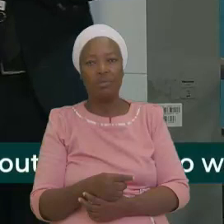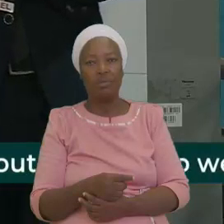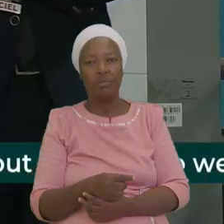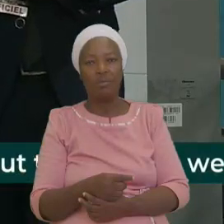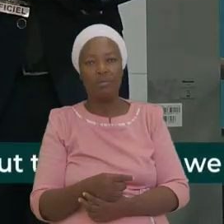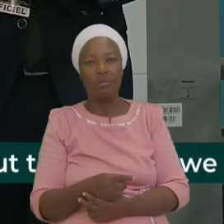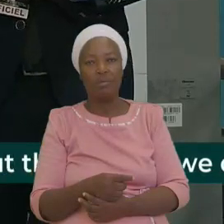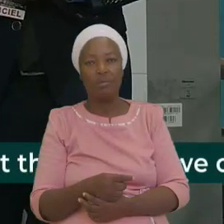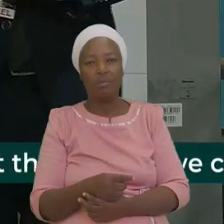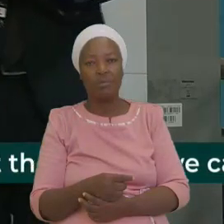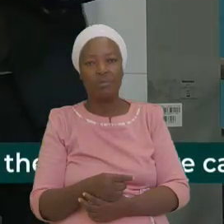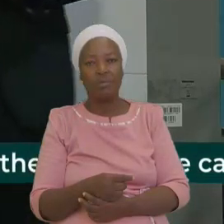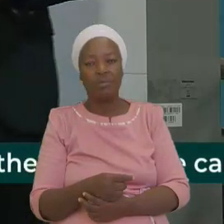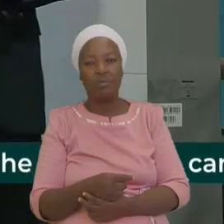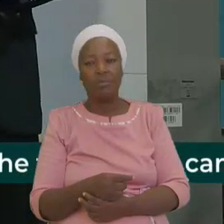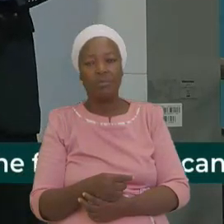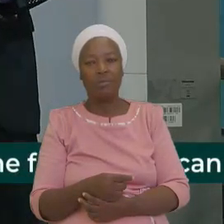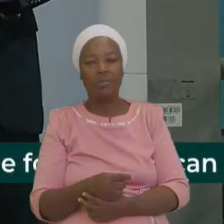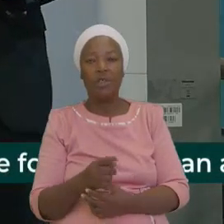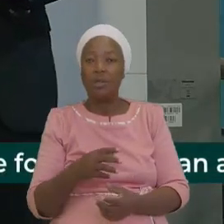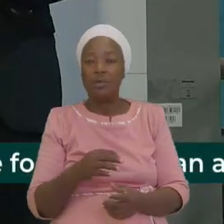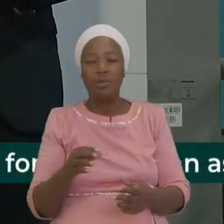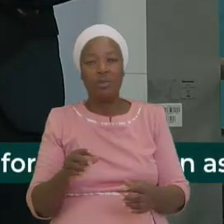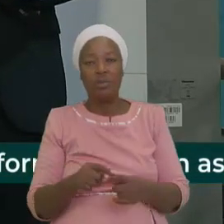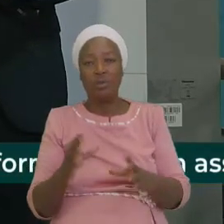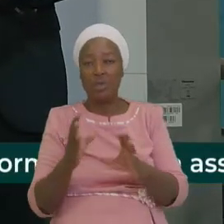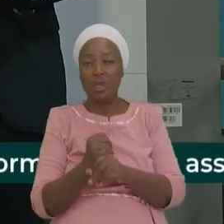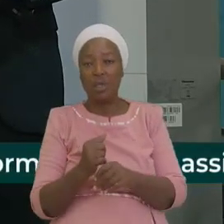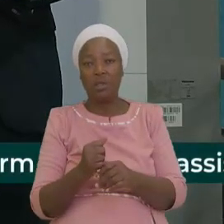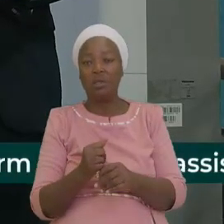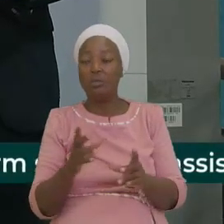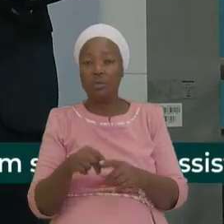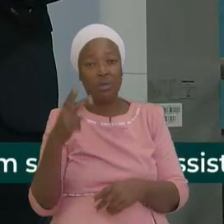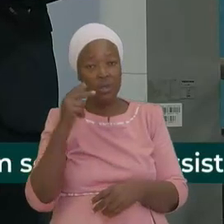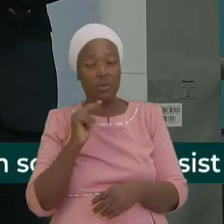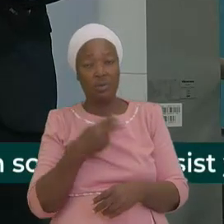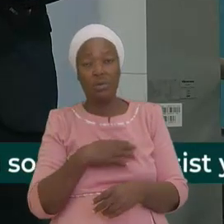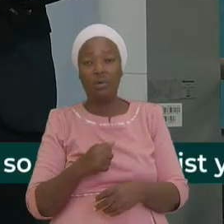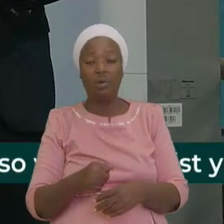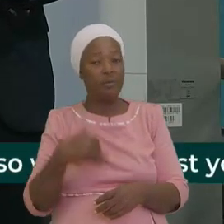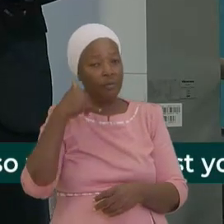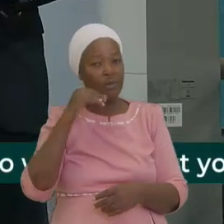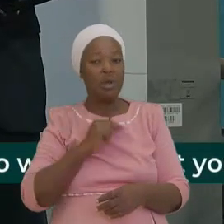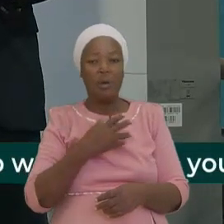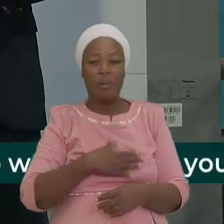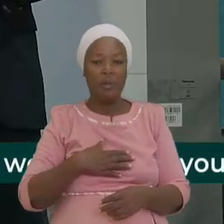To get in touch with us, you can contact us through this number plus